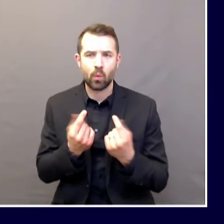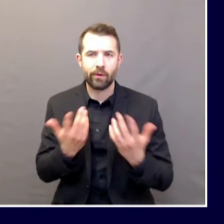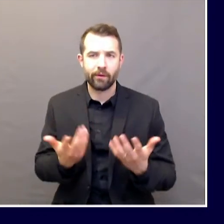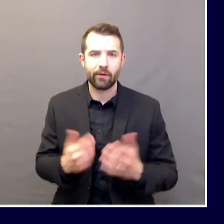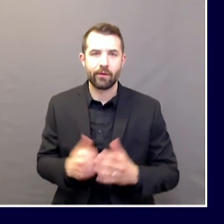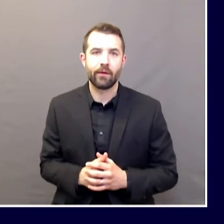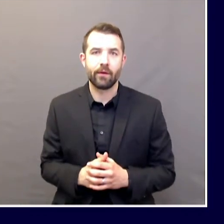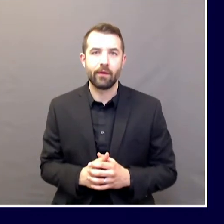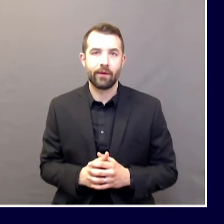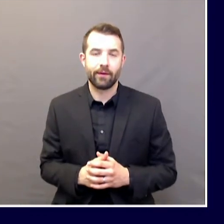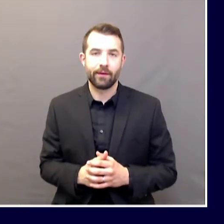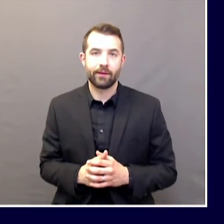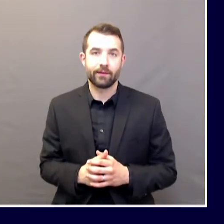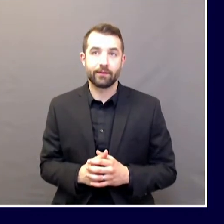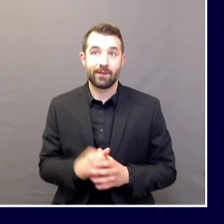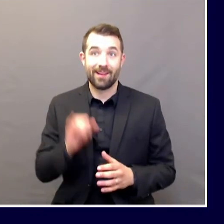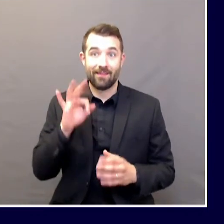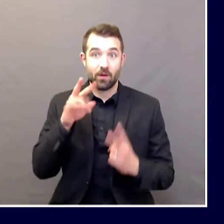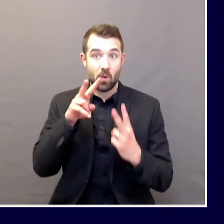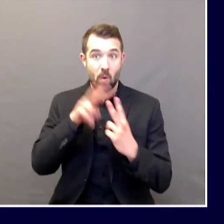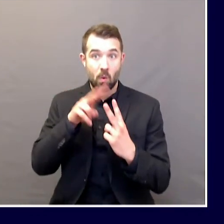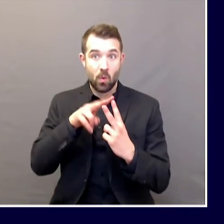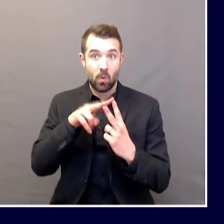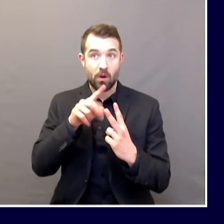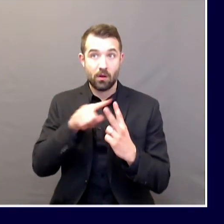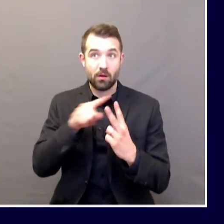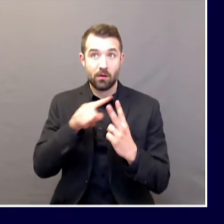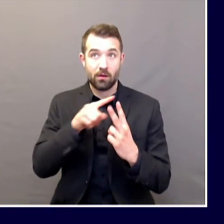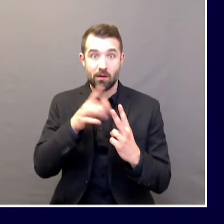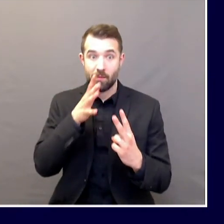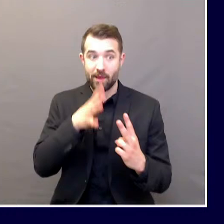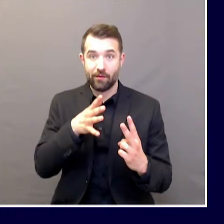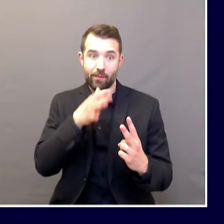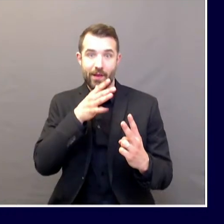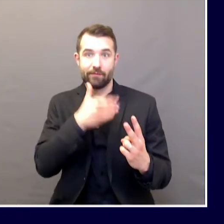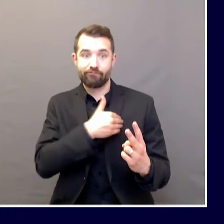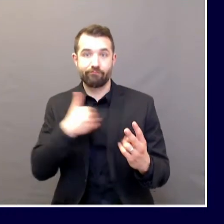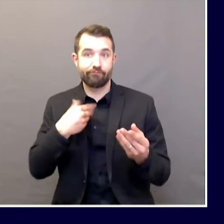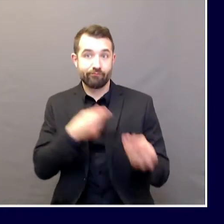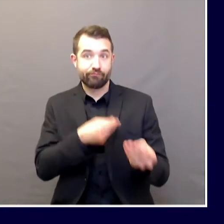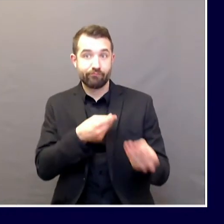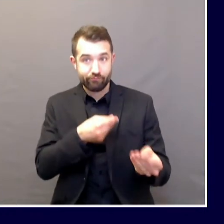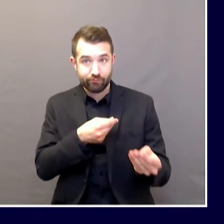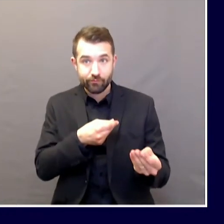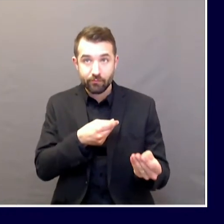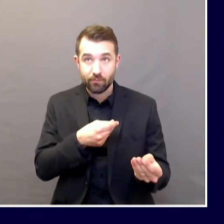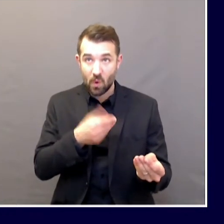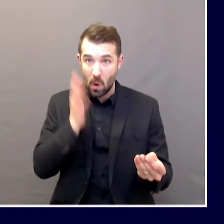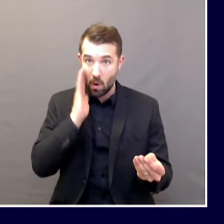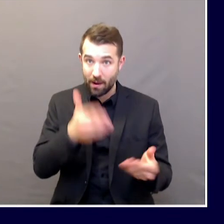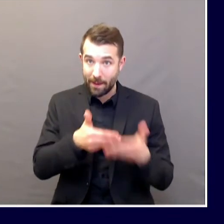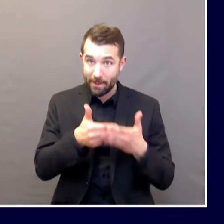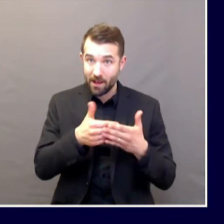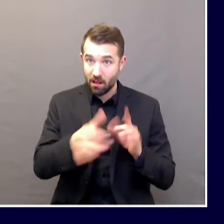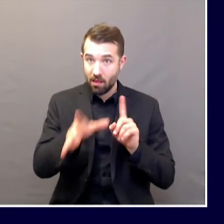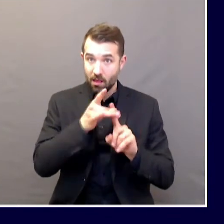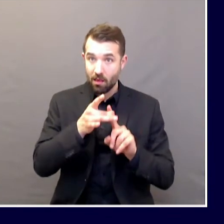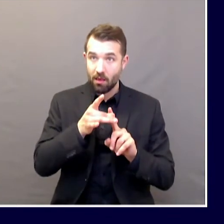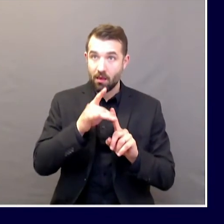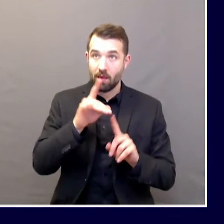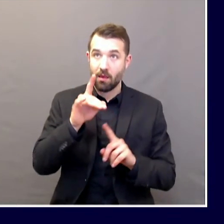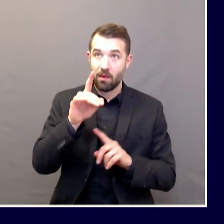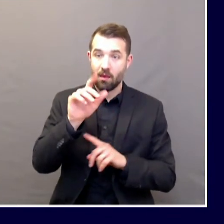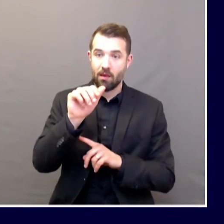are vaccinated, will the baby in turn have antibodies? So that, it's Morgan, just a couple of days